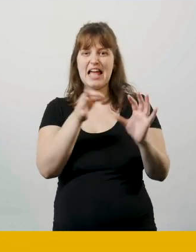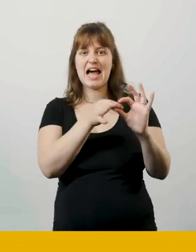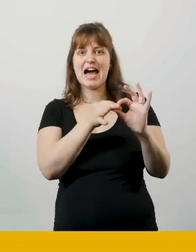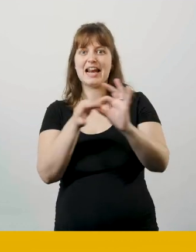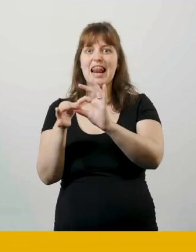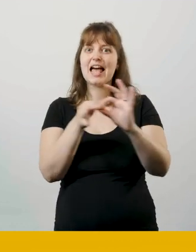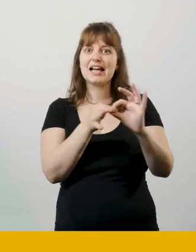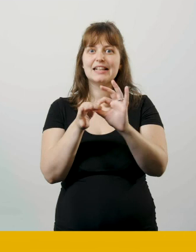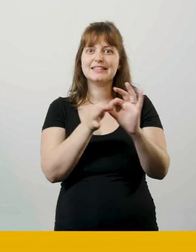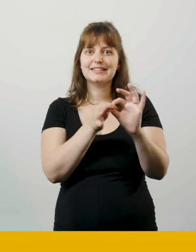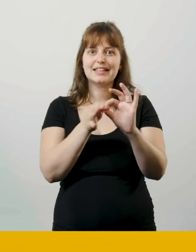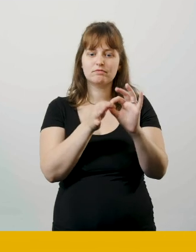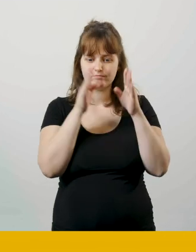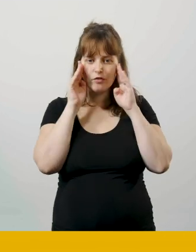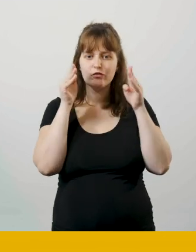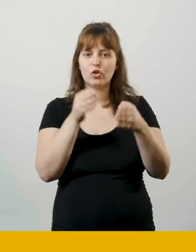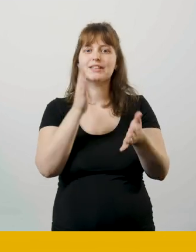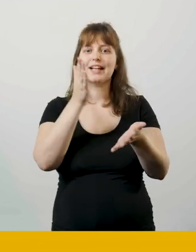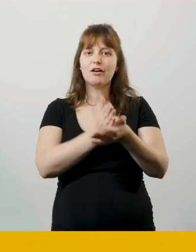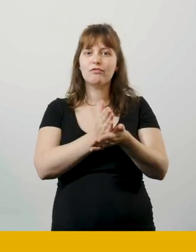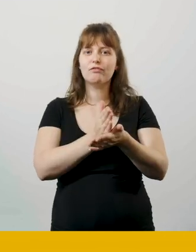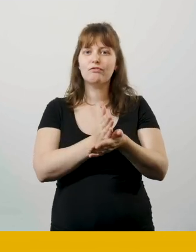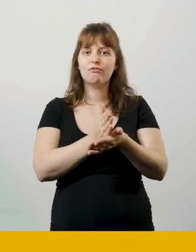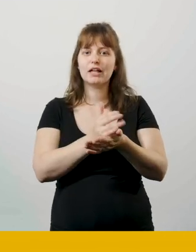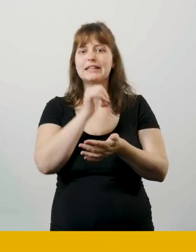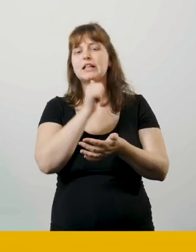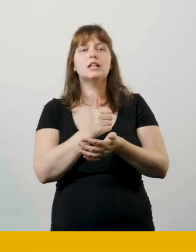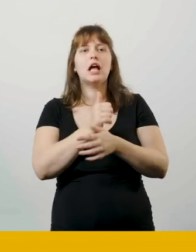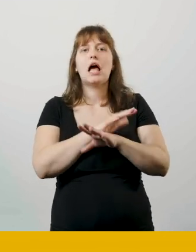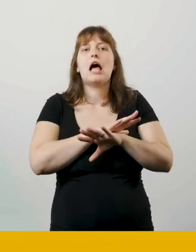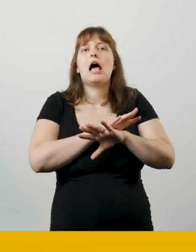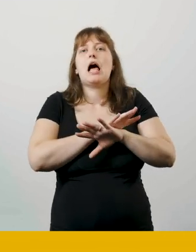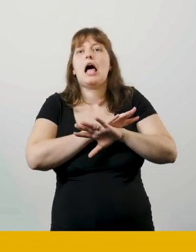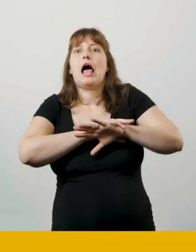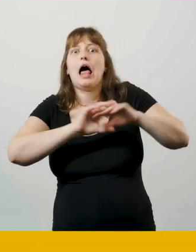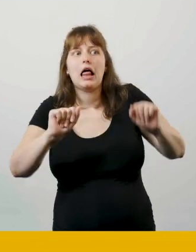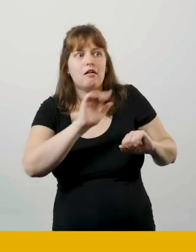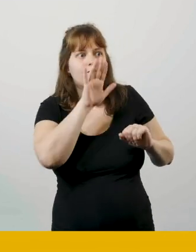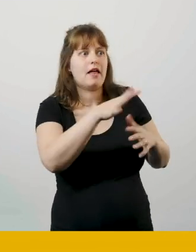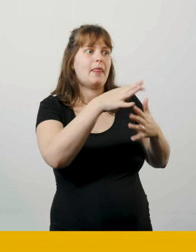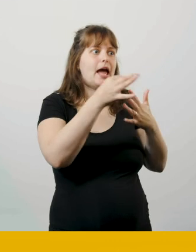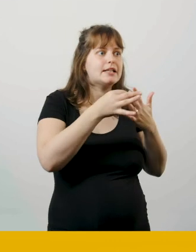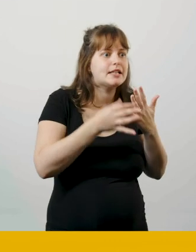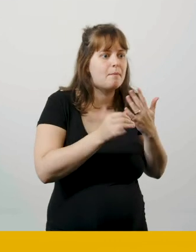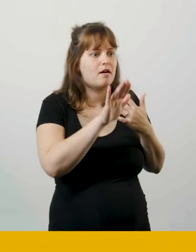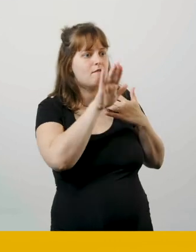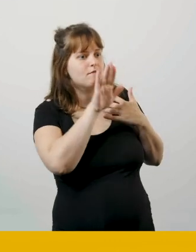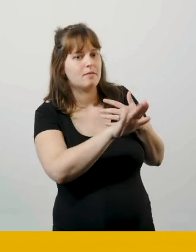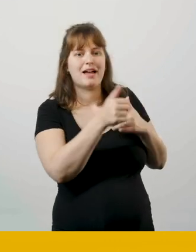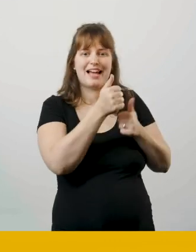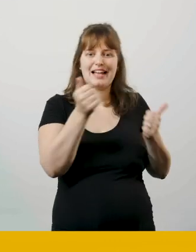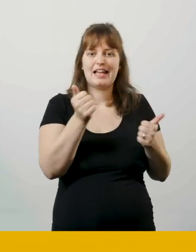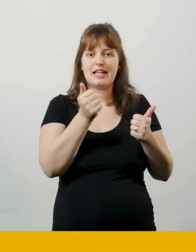your design, and not everything that constitute your target, but only the elements that constitute your target that